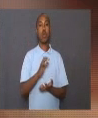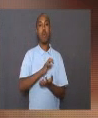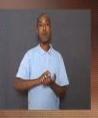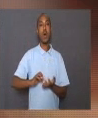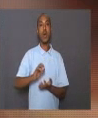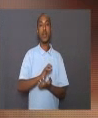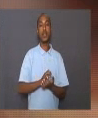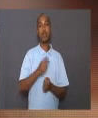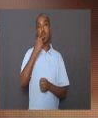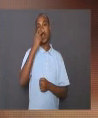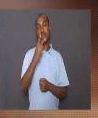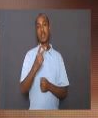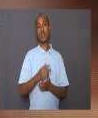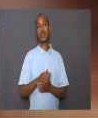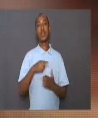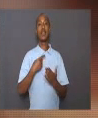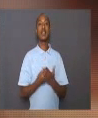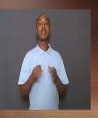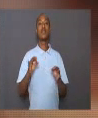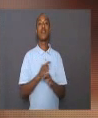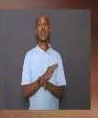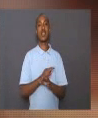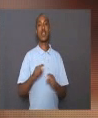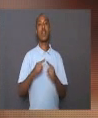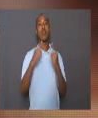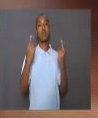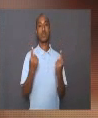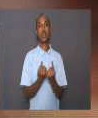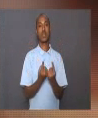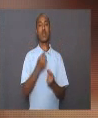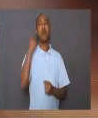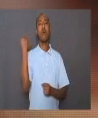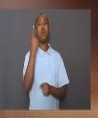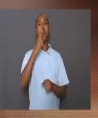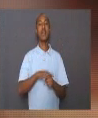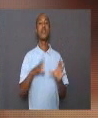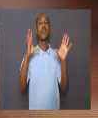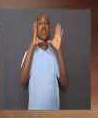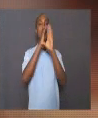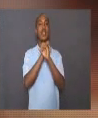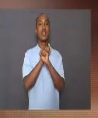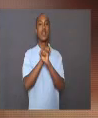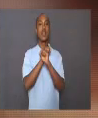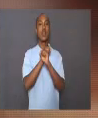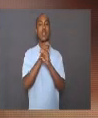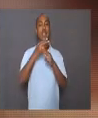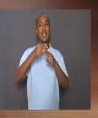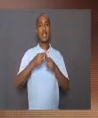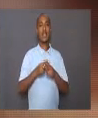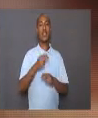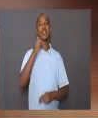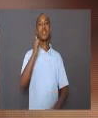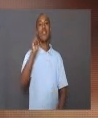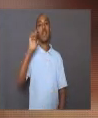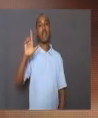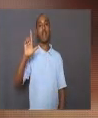Compounds possessing this functional group always finish with the suffix -al.